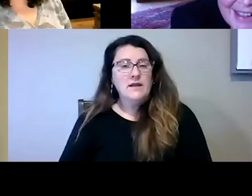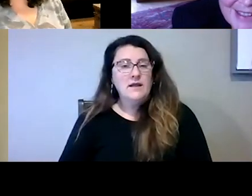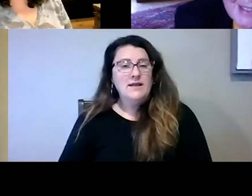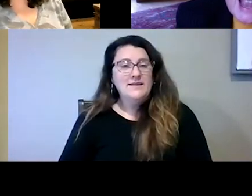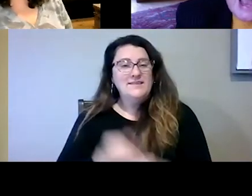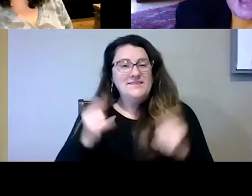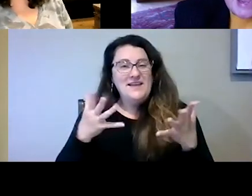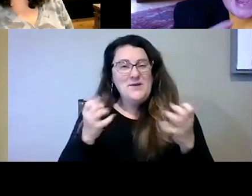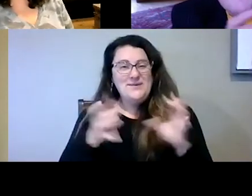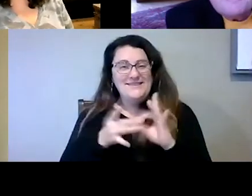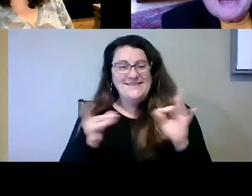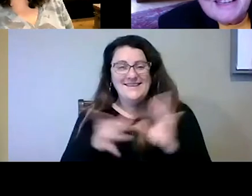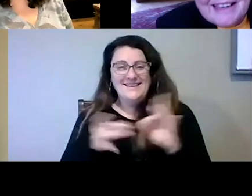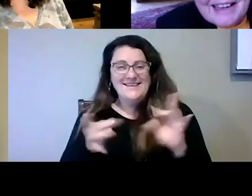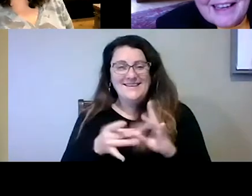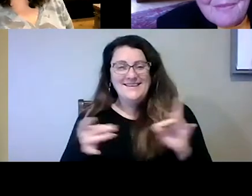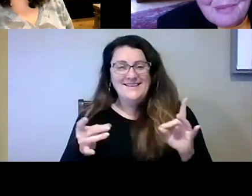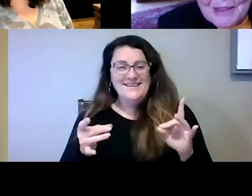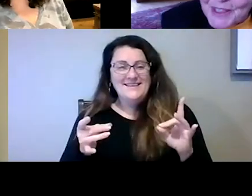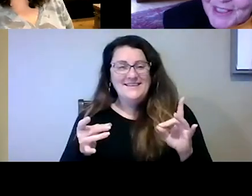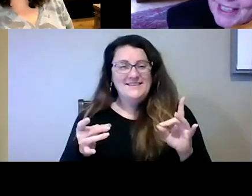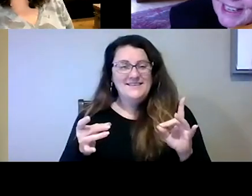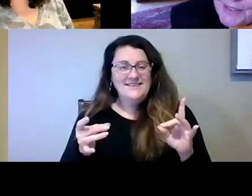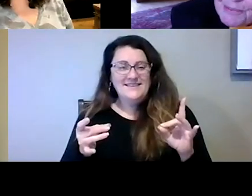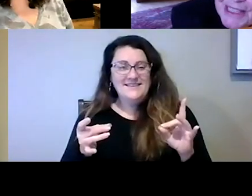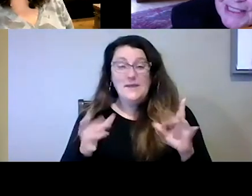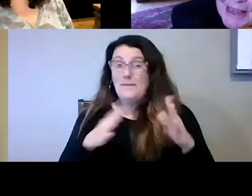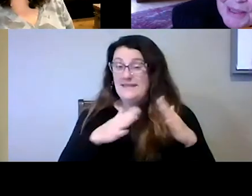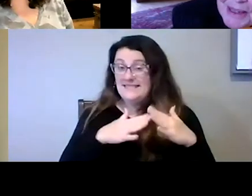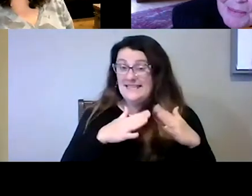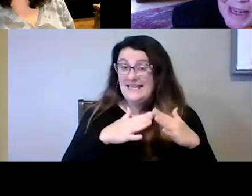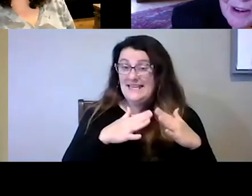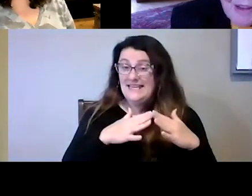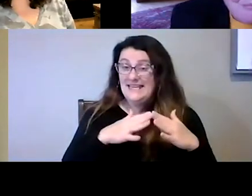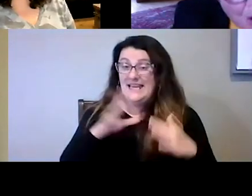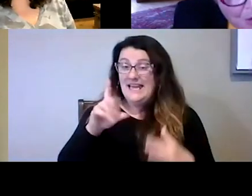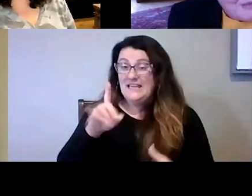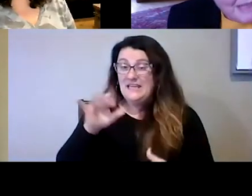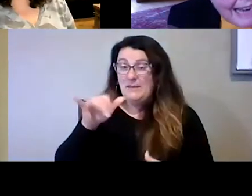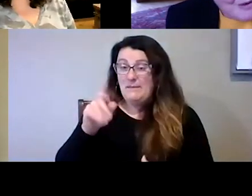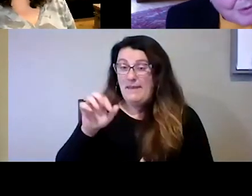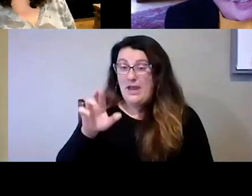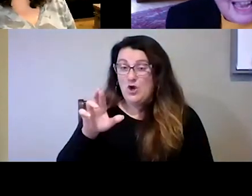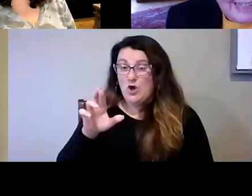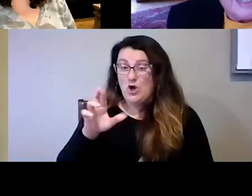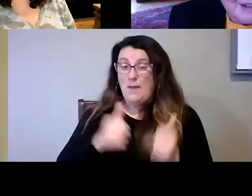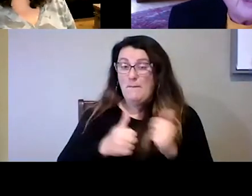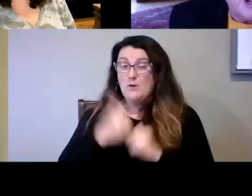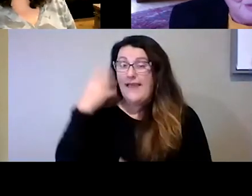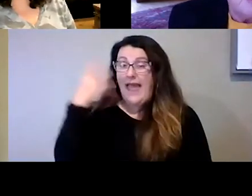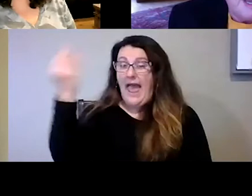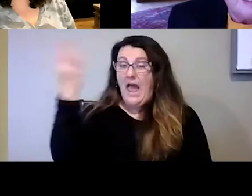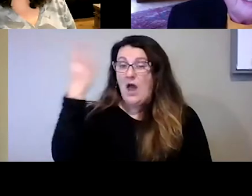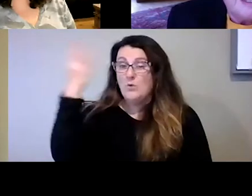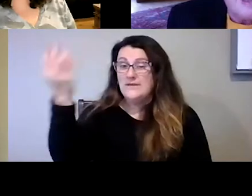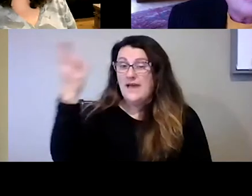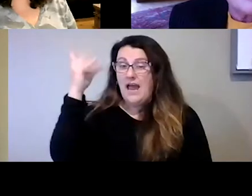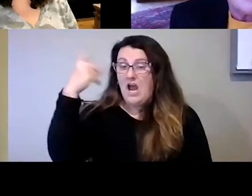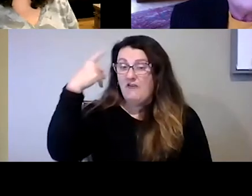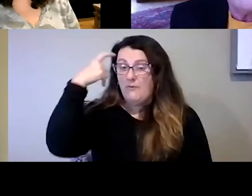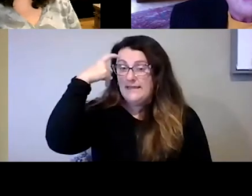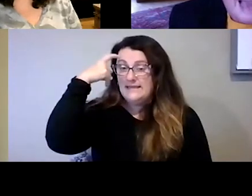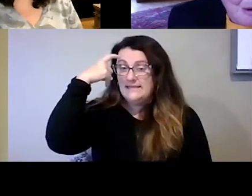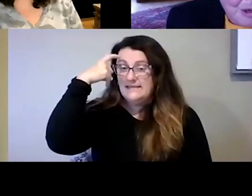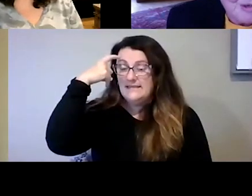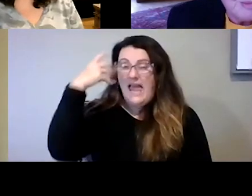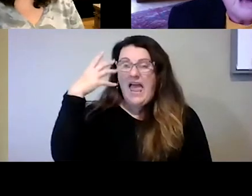say is, I've been at the city, I've been a deputy mayor, I've mostly been outside of government,